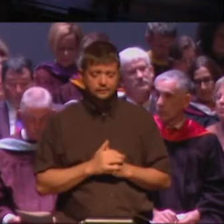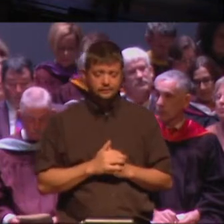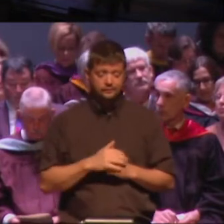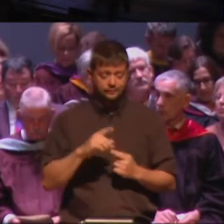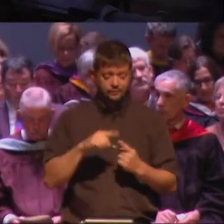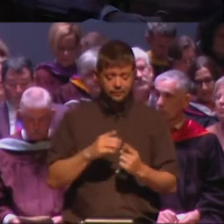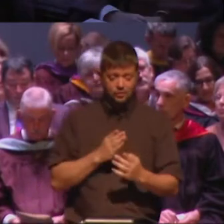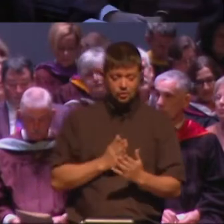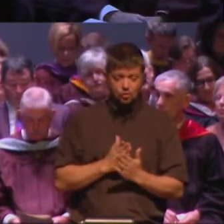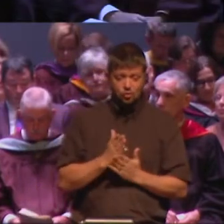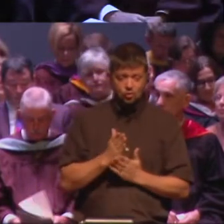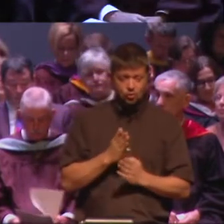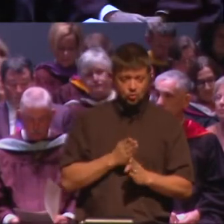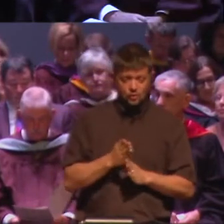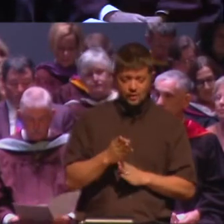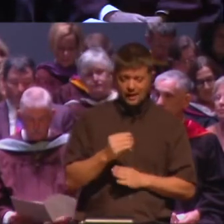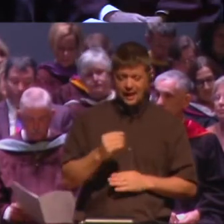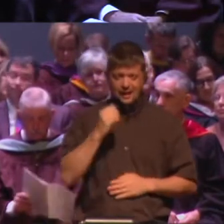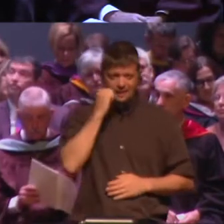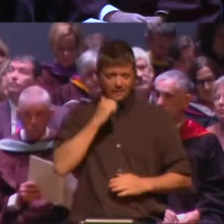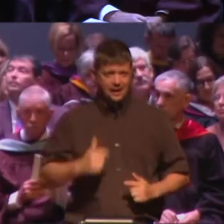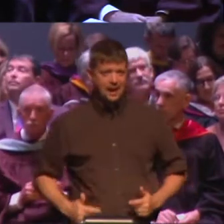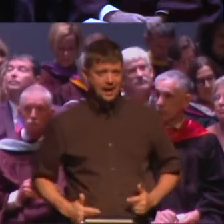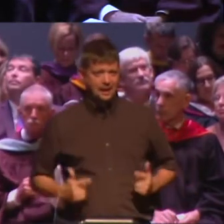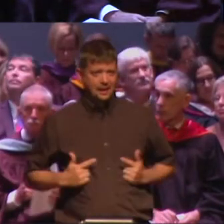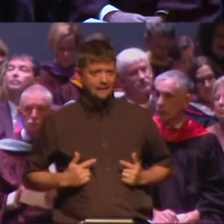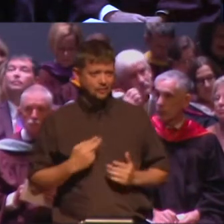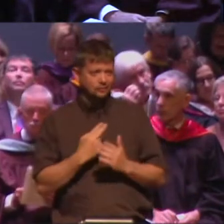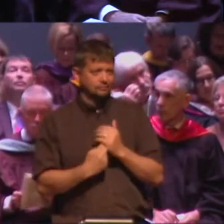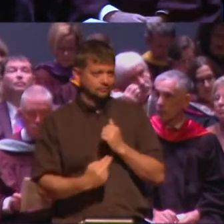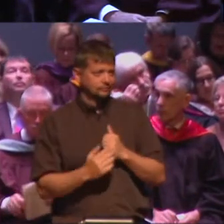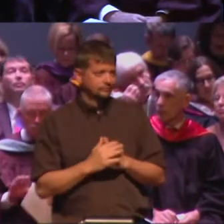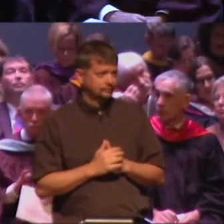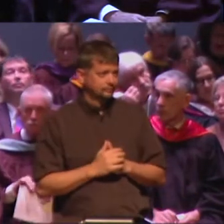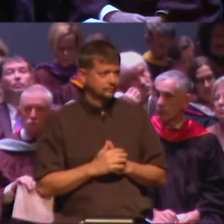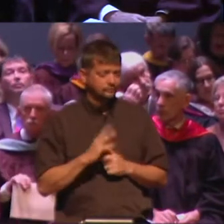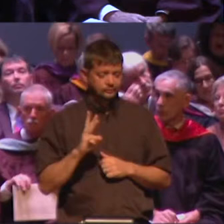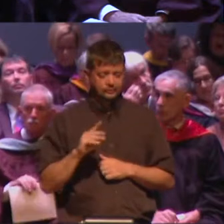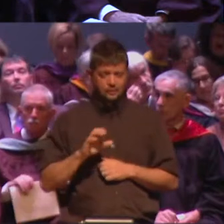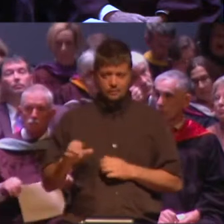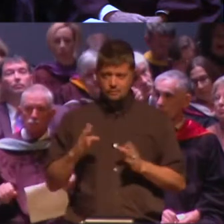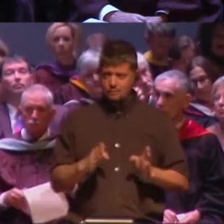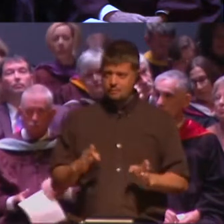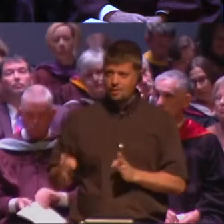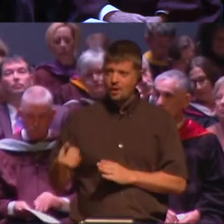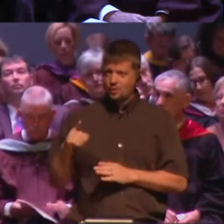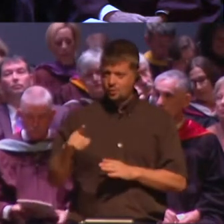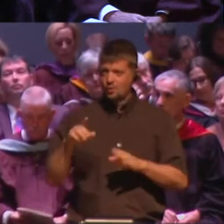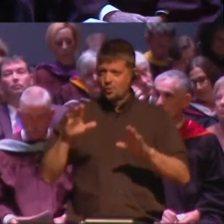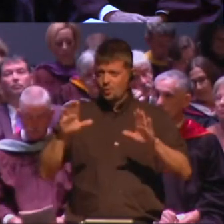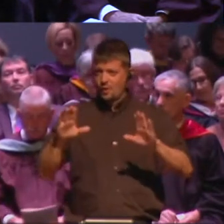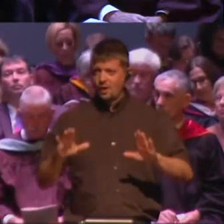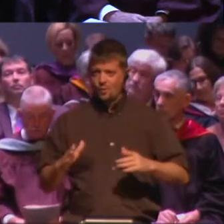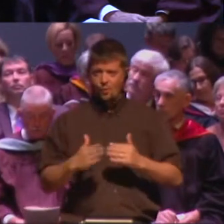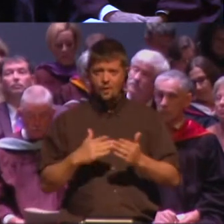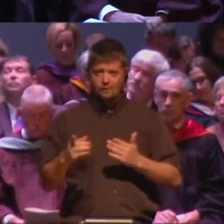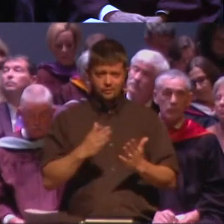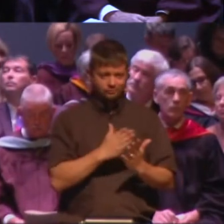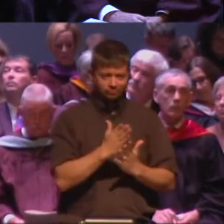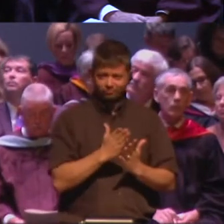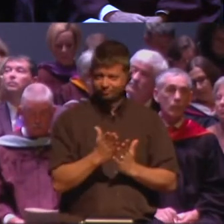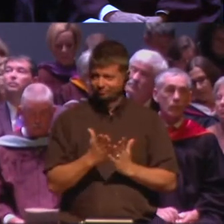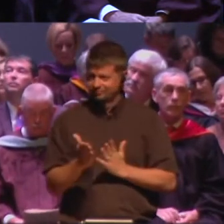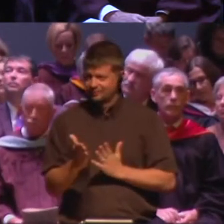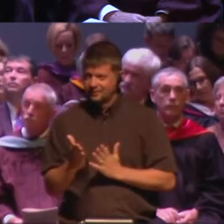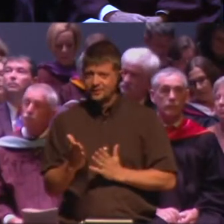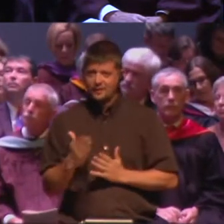careers and in your daily lives. Western Piedmont Community College has prepared you well for whatever path you choose, but I urge